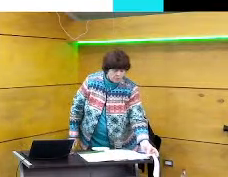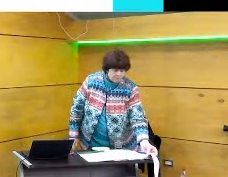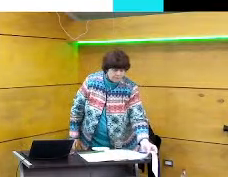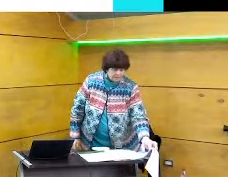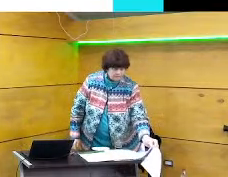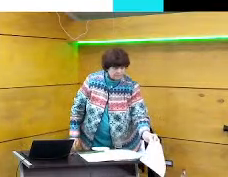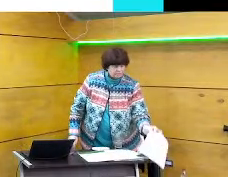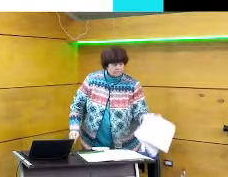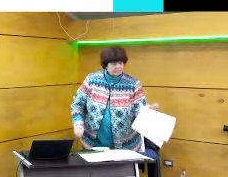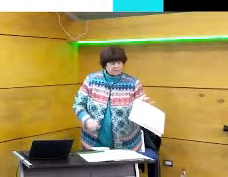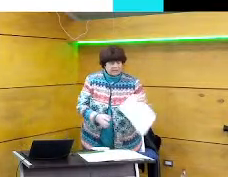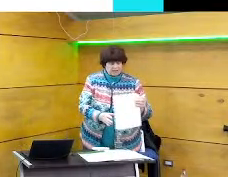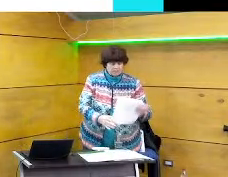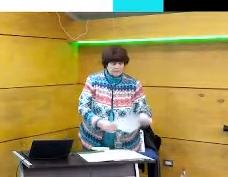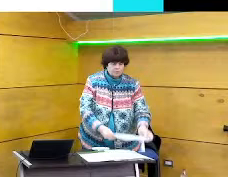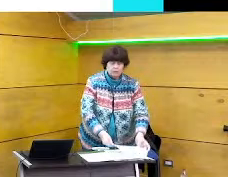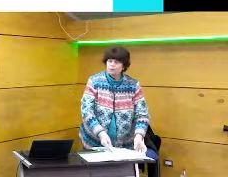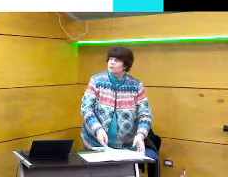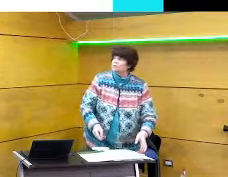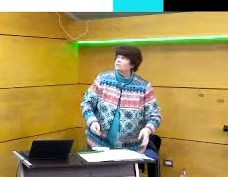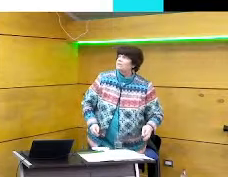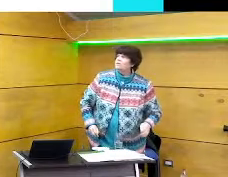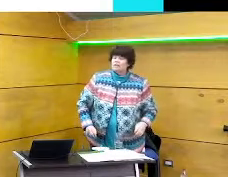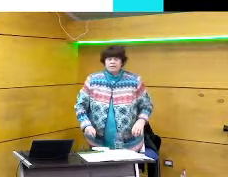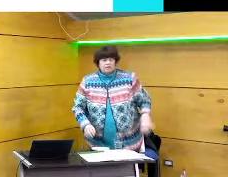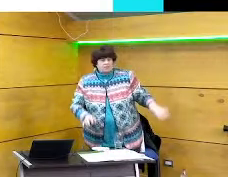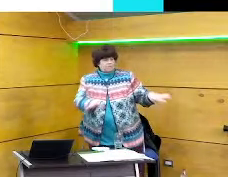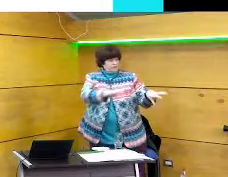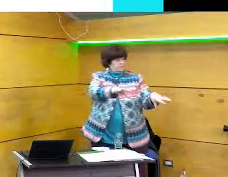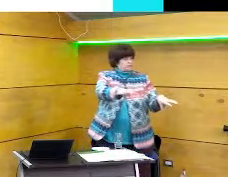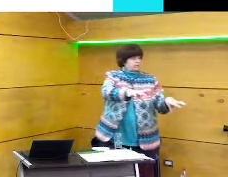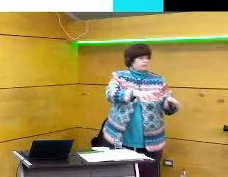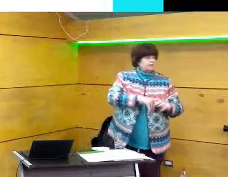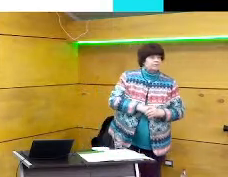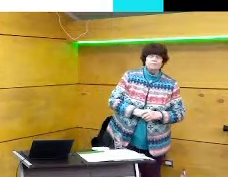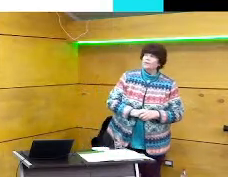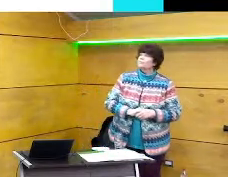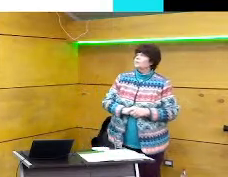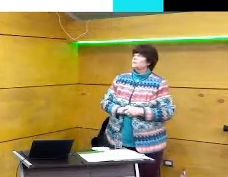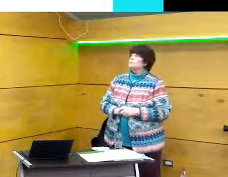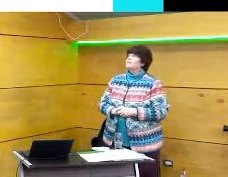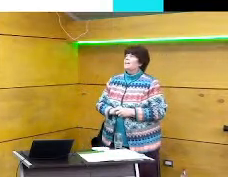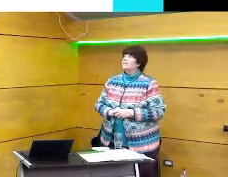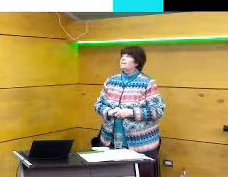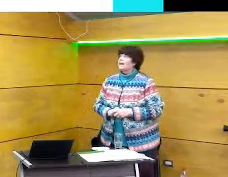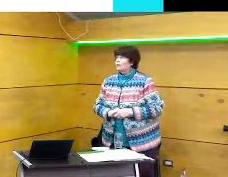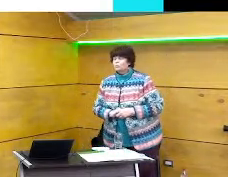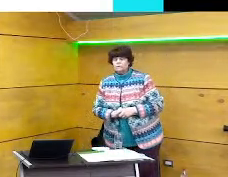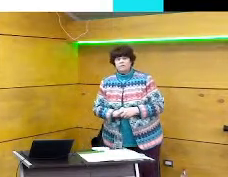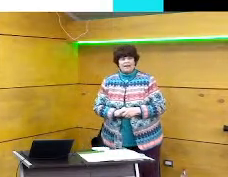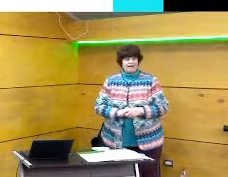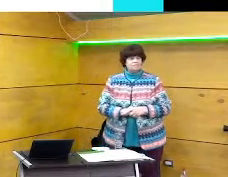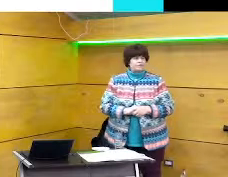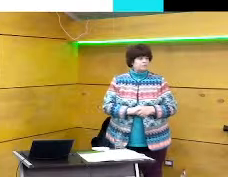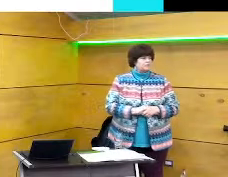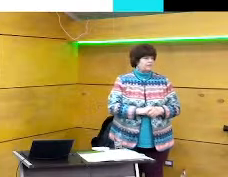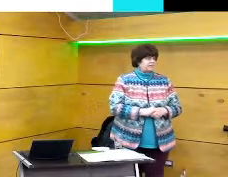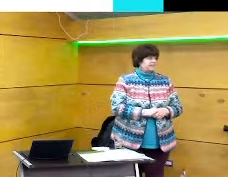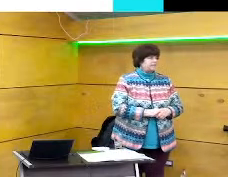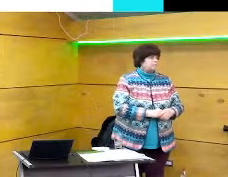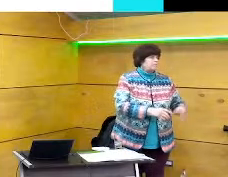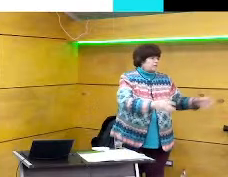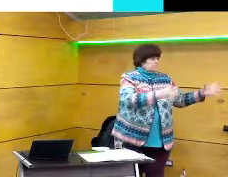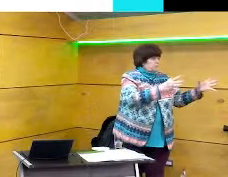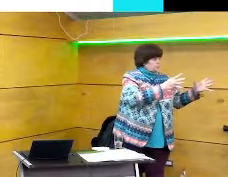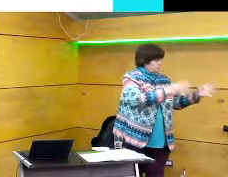when the group comes, we will put them in the front rows, and I will have them so that